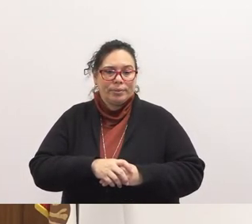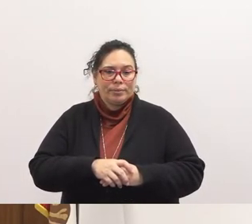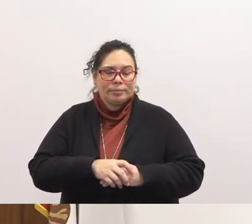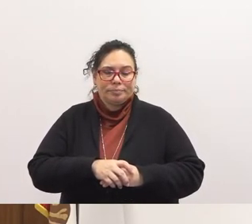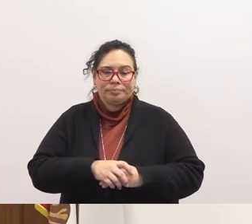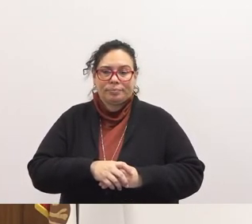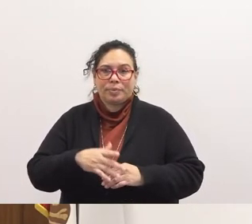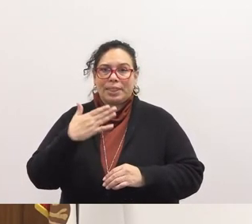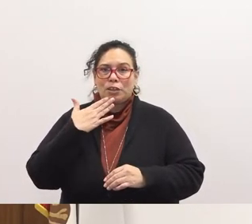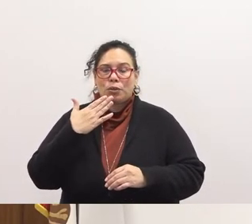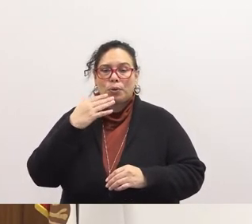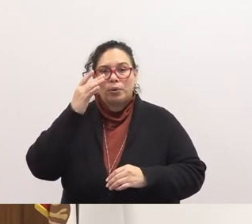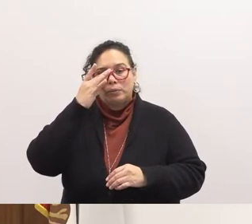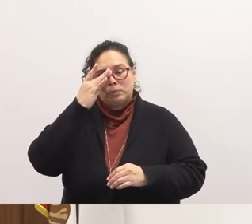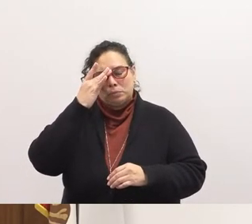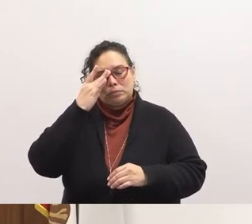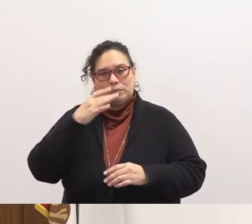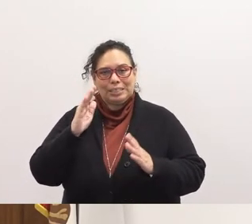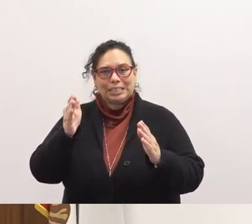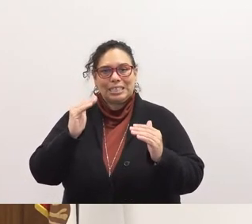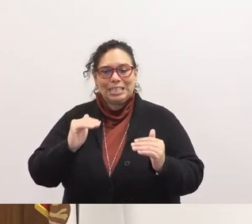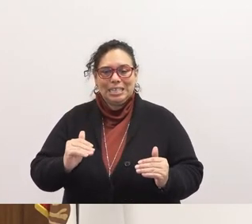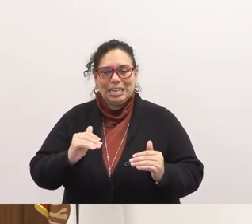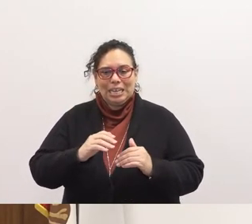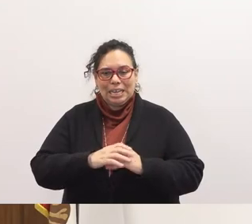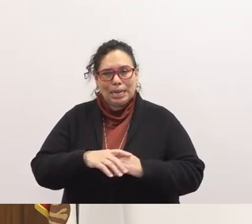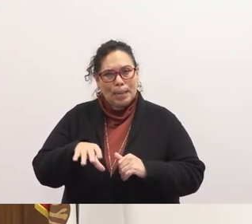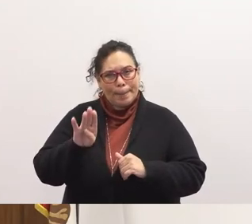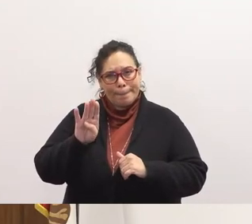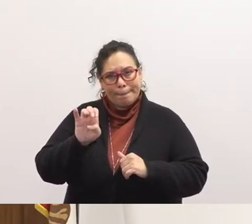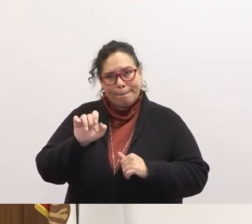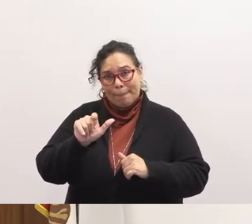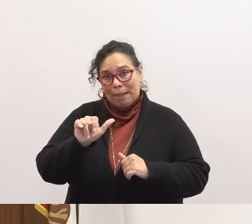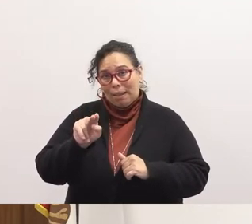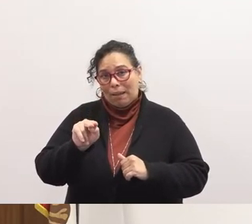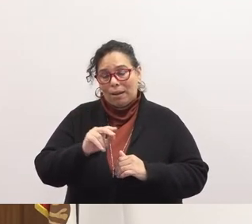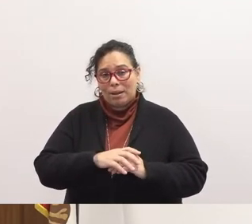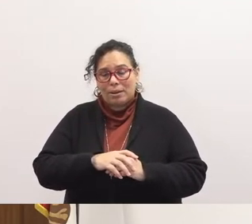Thank you. Next we have Ellen.